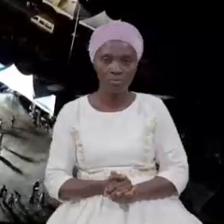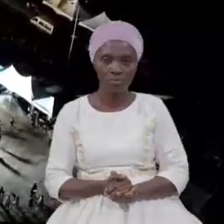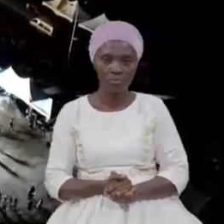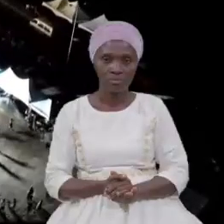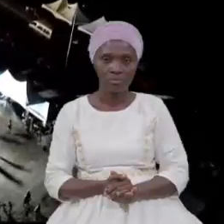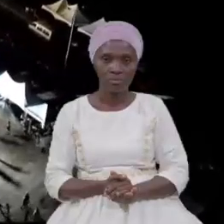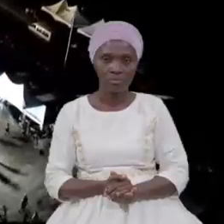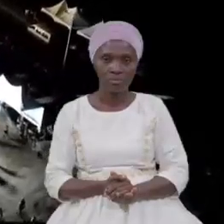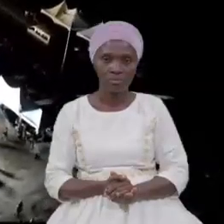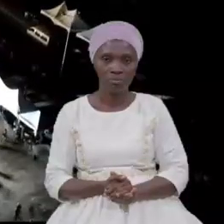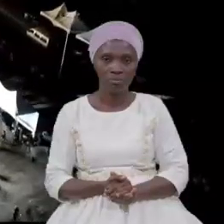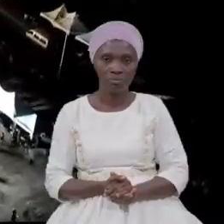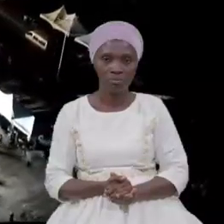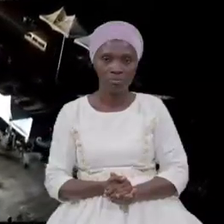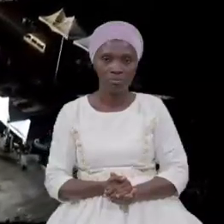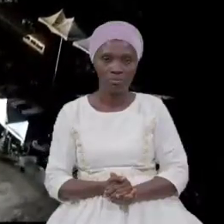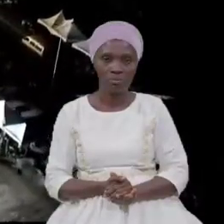To the far back at the middle.